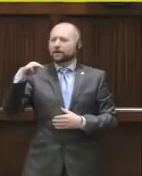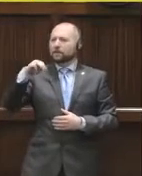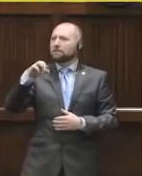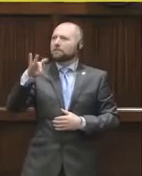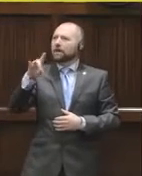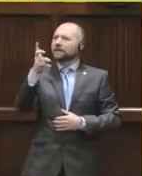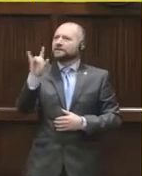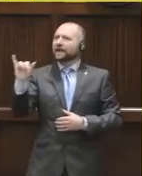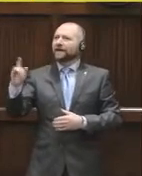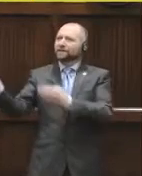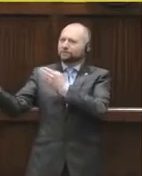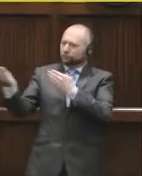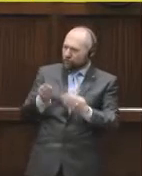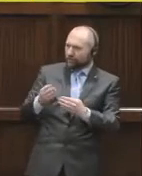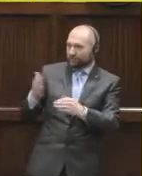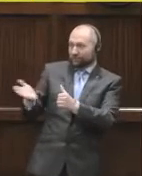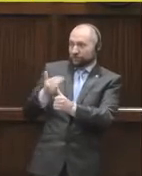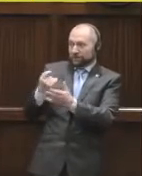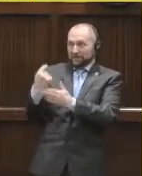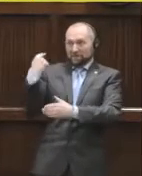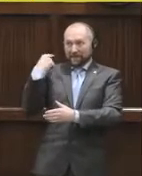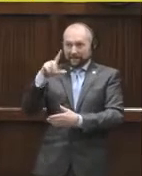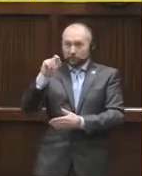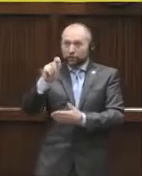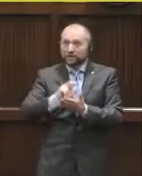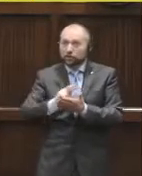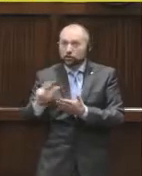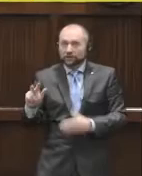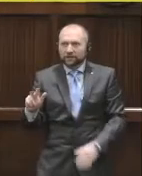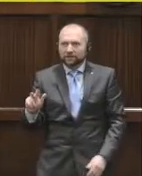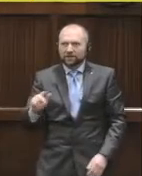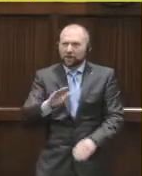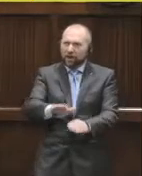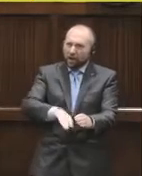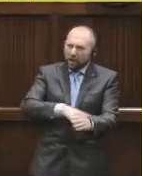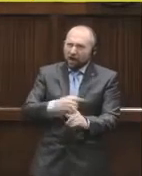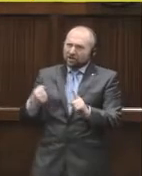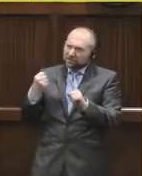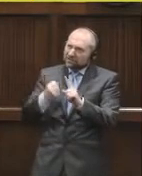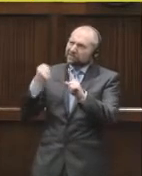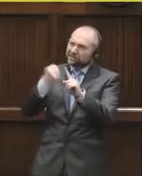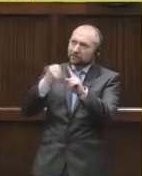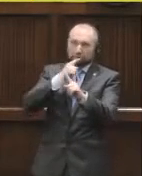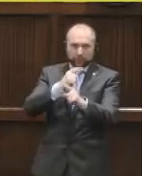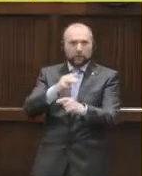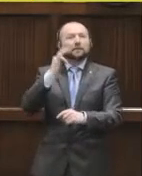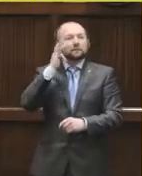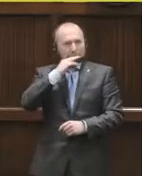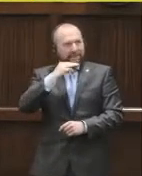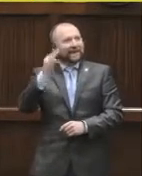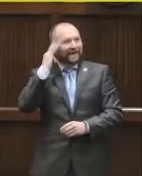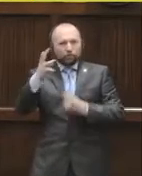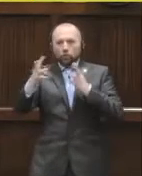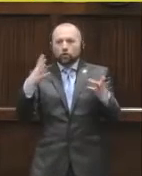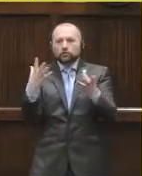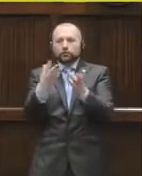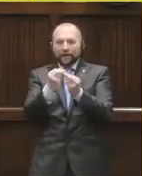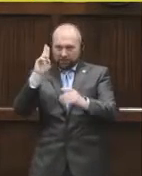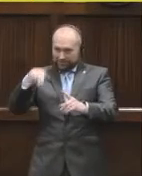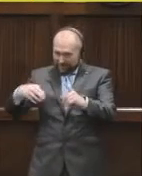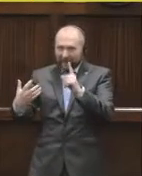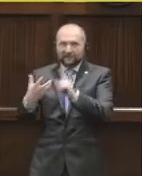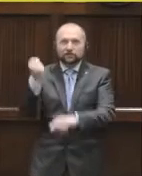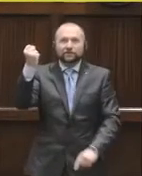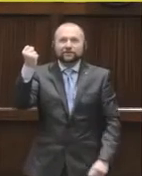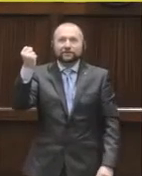Daly, back in 2013. It has been a long road, but it shows what can be achieved when we all work together and persevere on an issue of